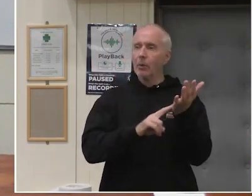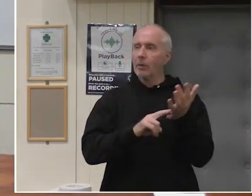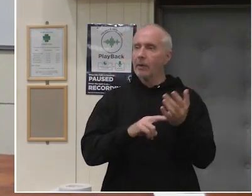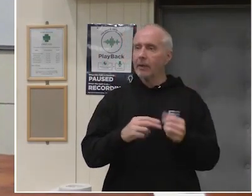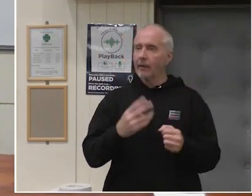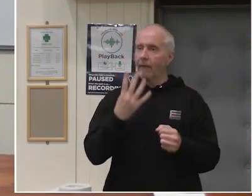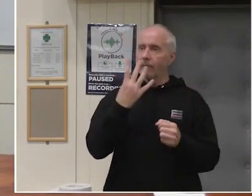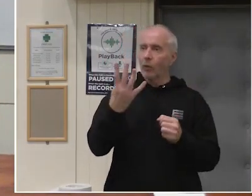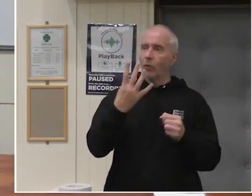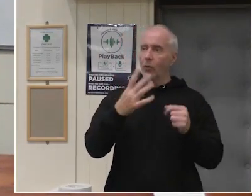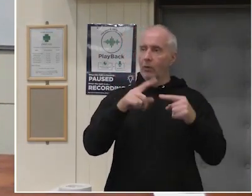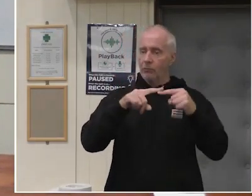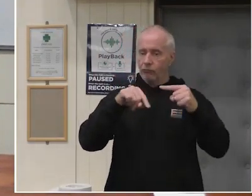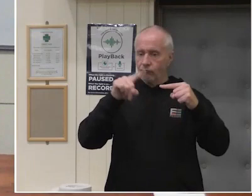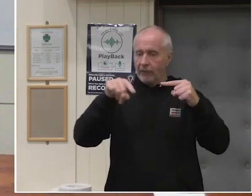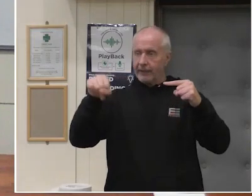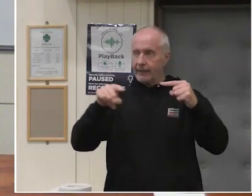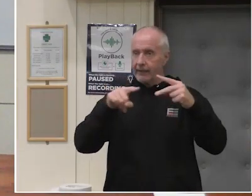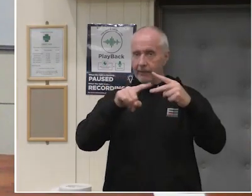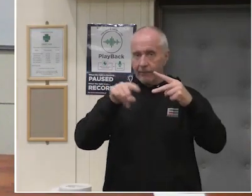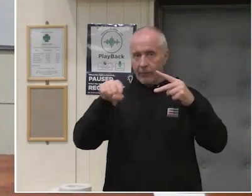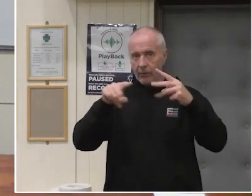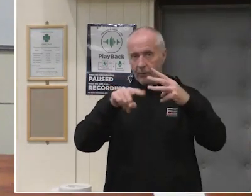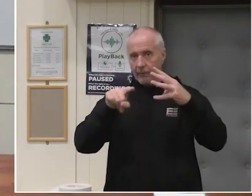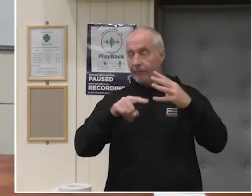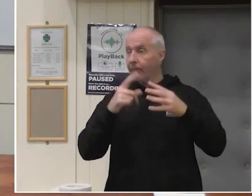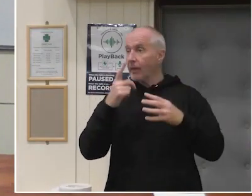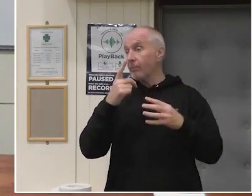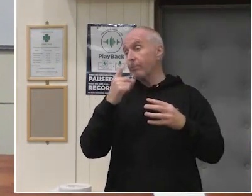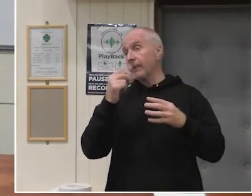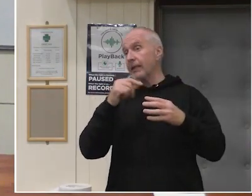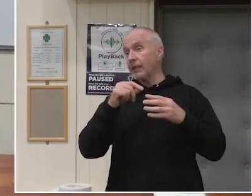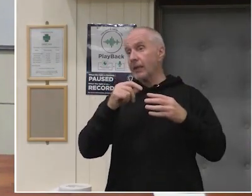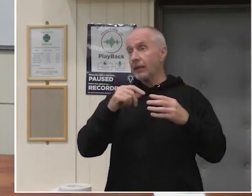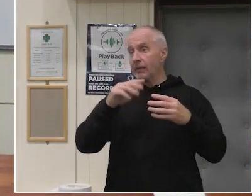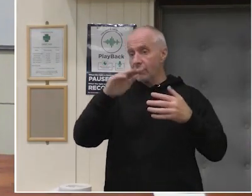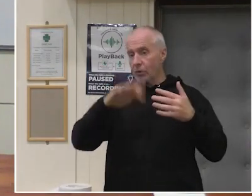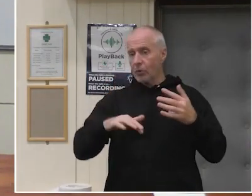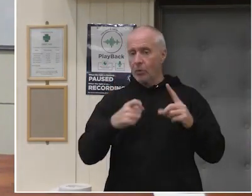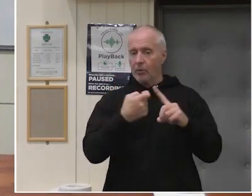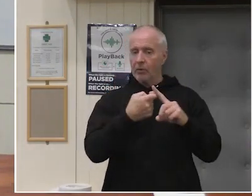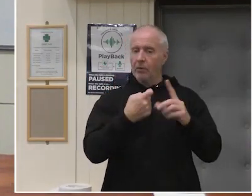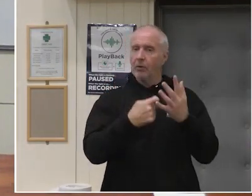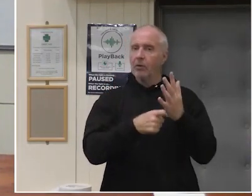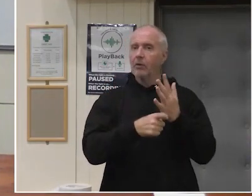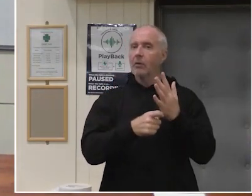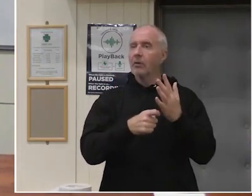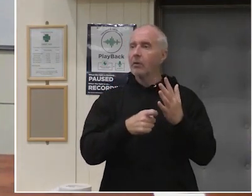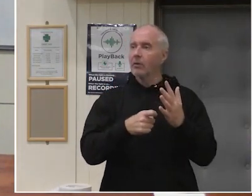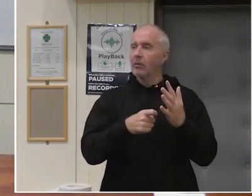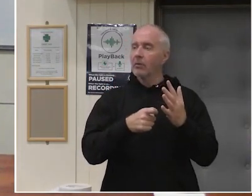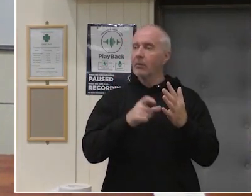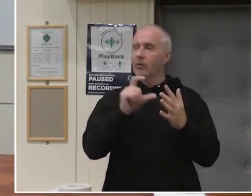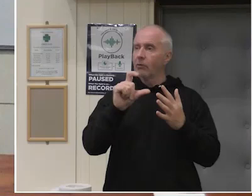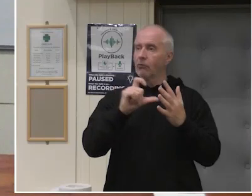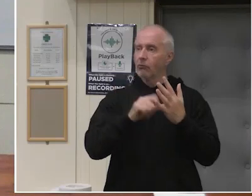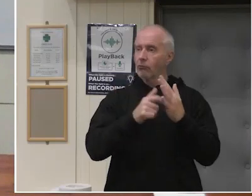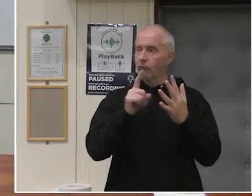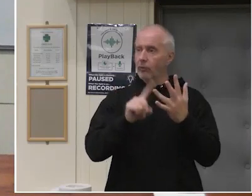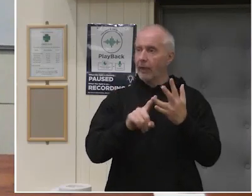resonators. Potentially, drop that down to cryogenic temperatures, it's already a detector. Oh, we did